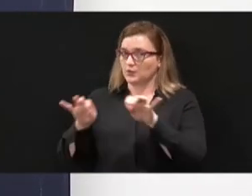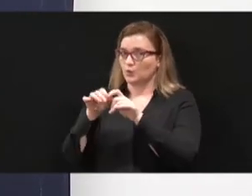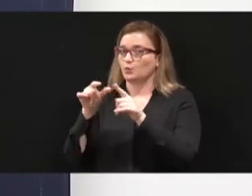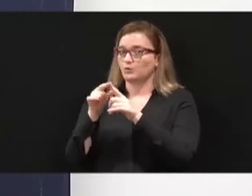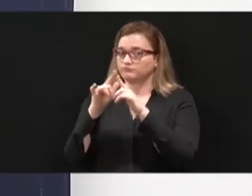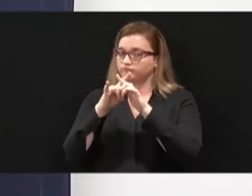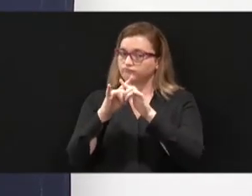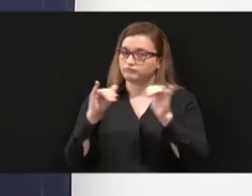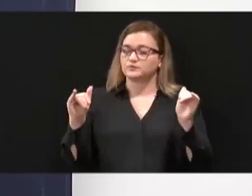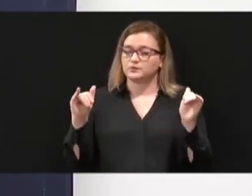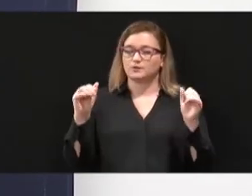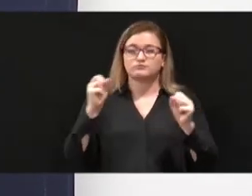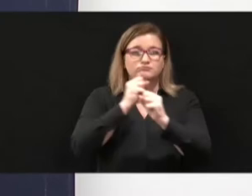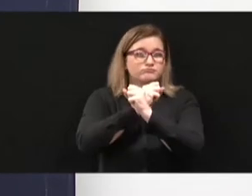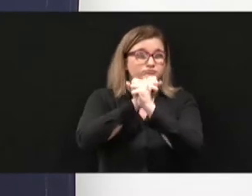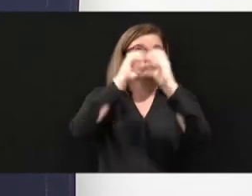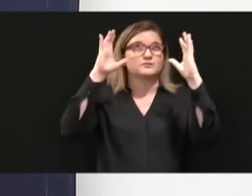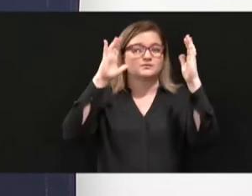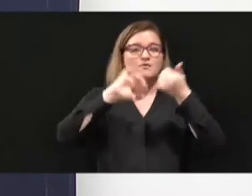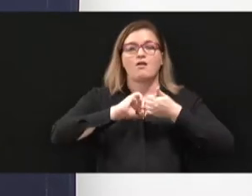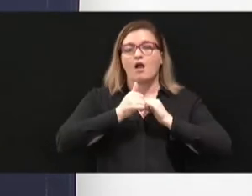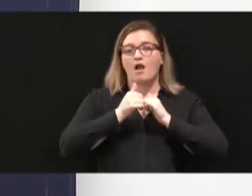you the big picture now. Does that make sense?